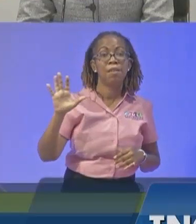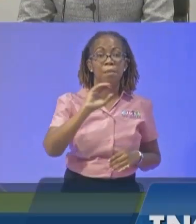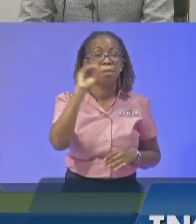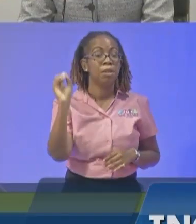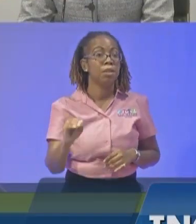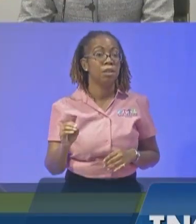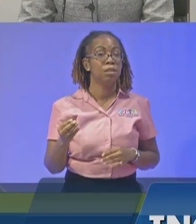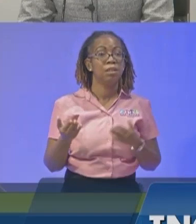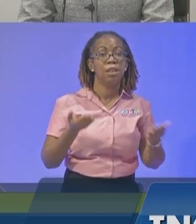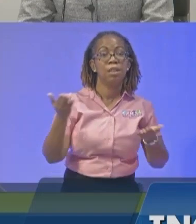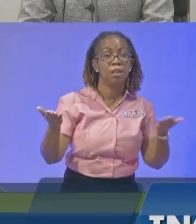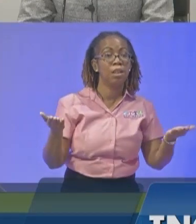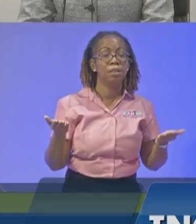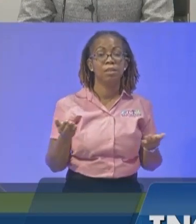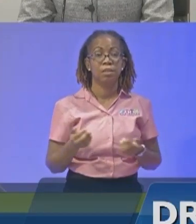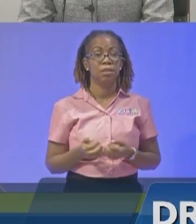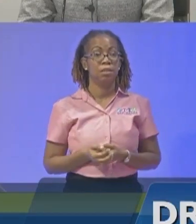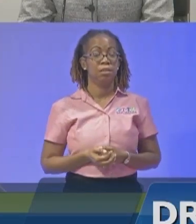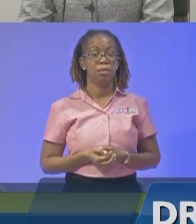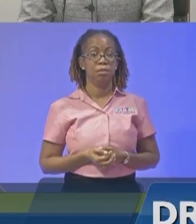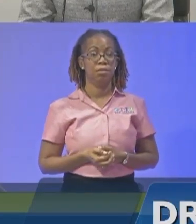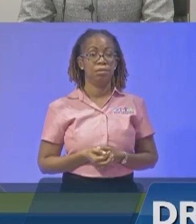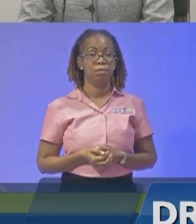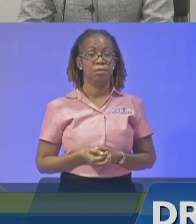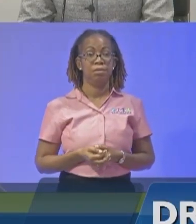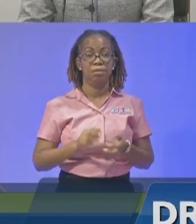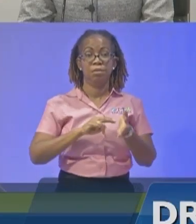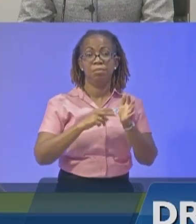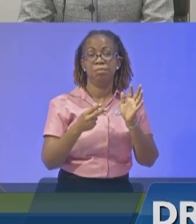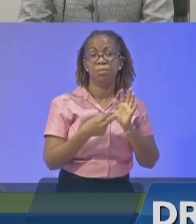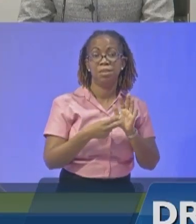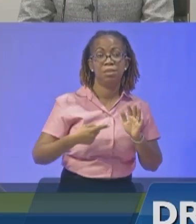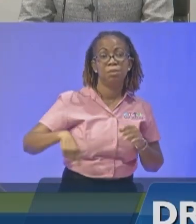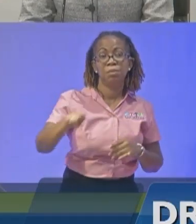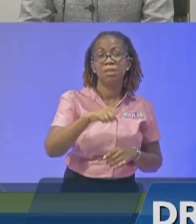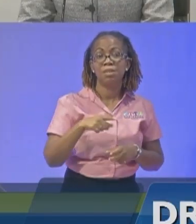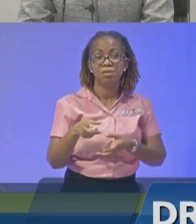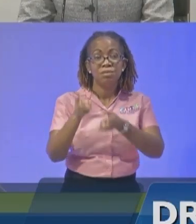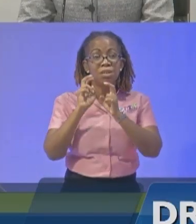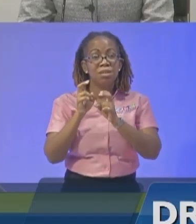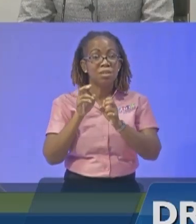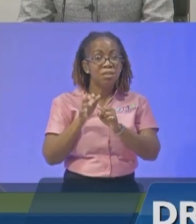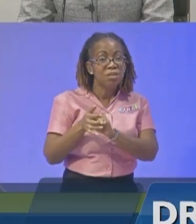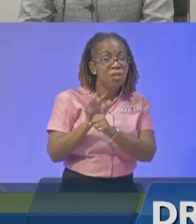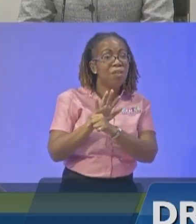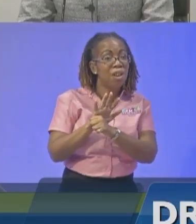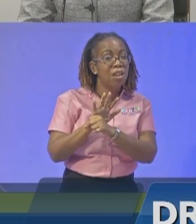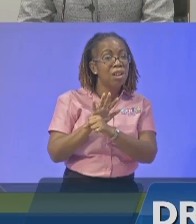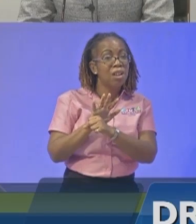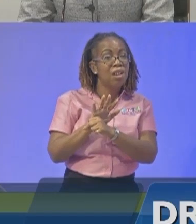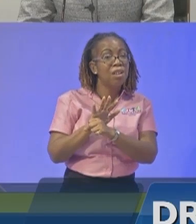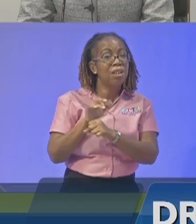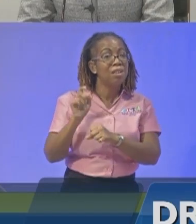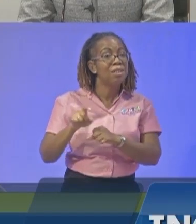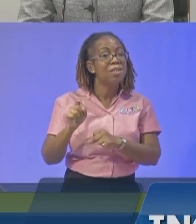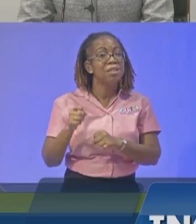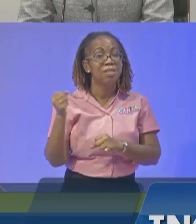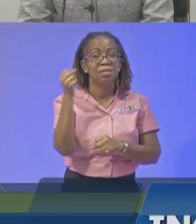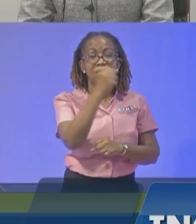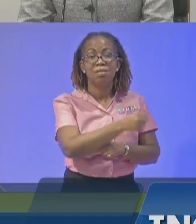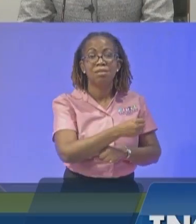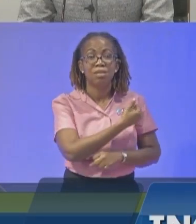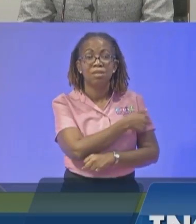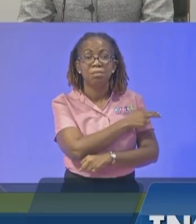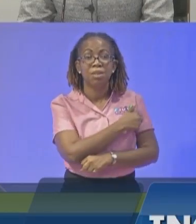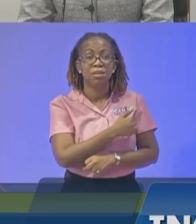This means that persons who contract COVID-19 and require hospitalization are often